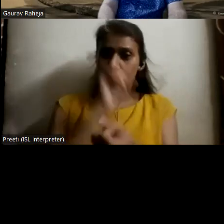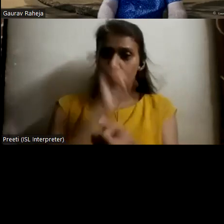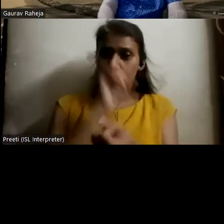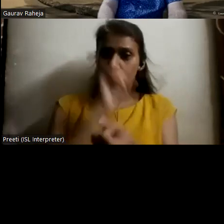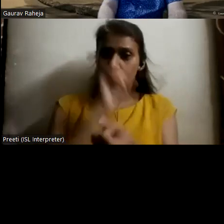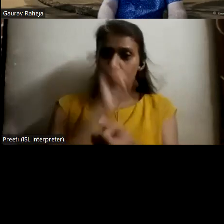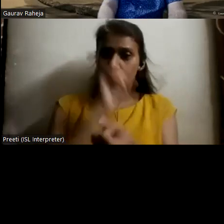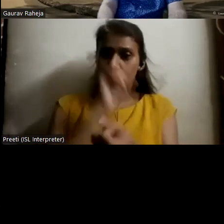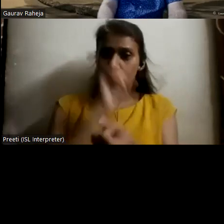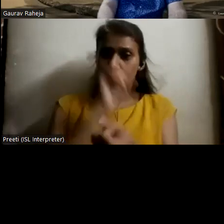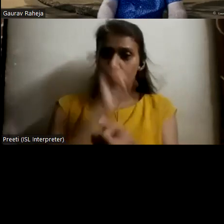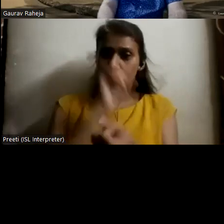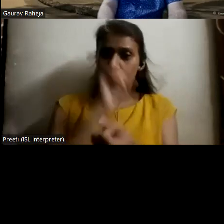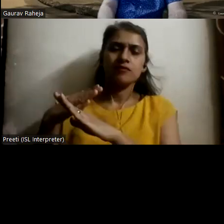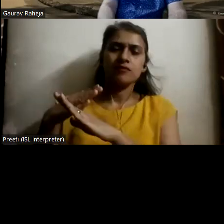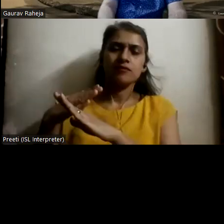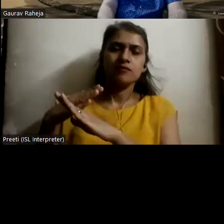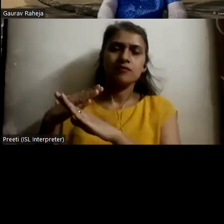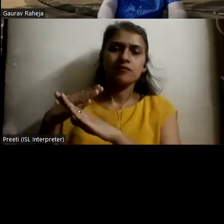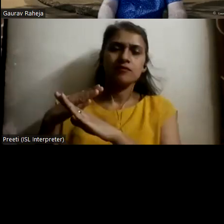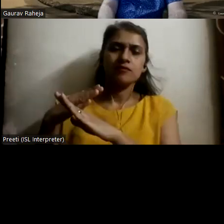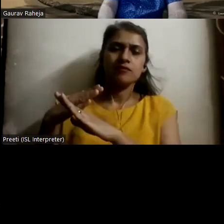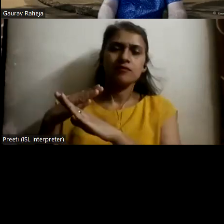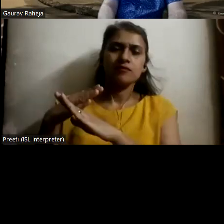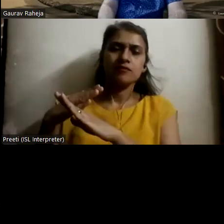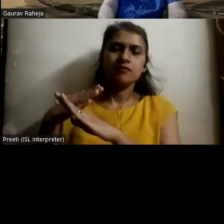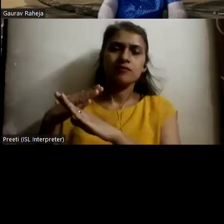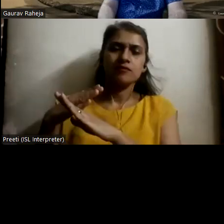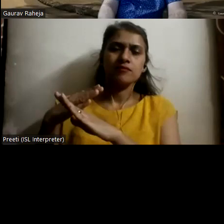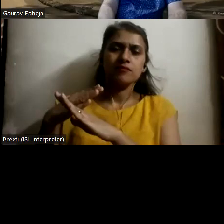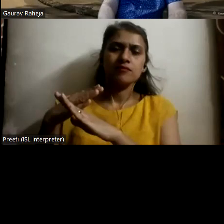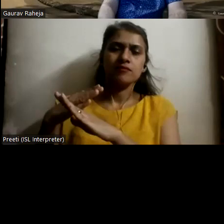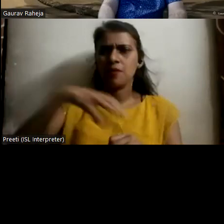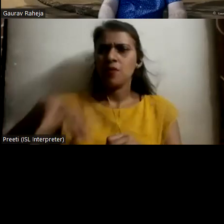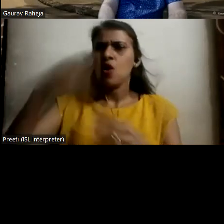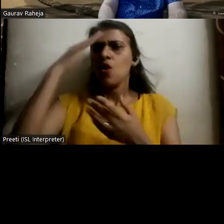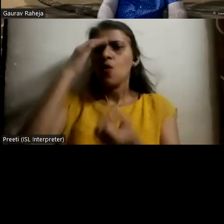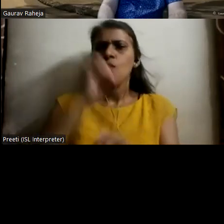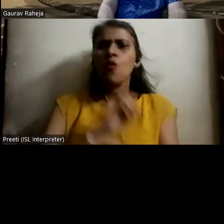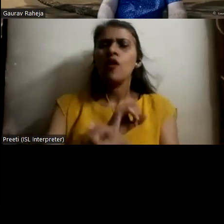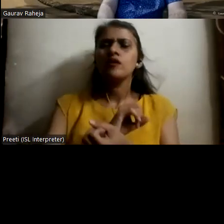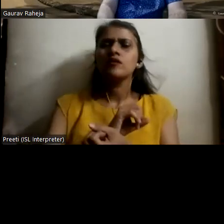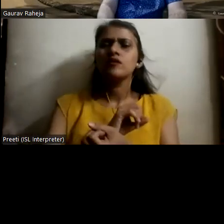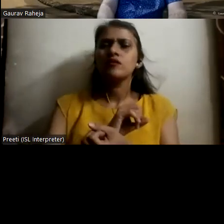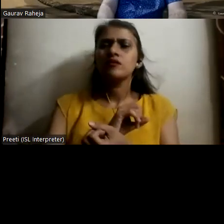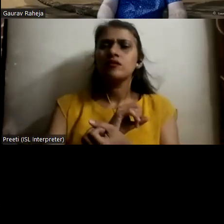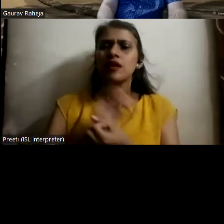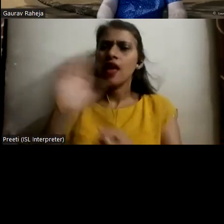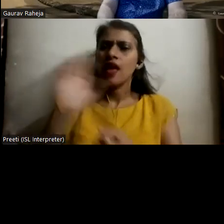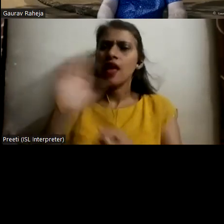to risk with. So you may have police, you may have traffic police, etc. But you don't know at the time